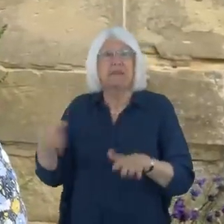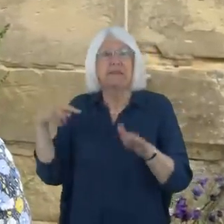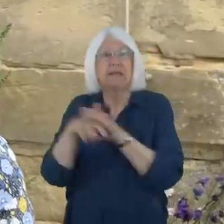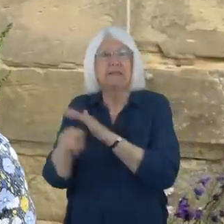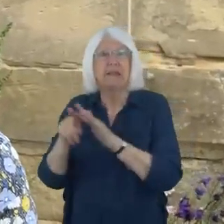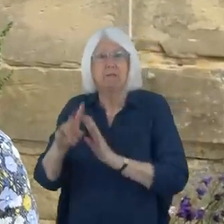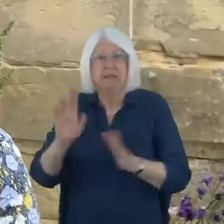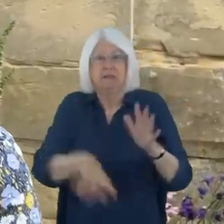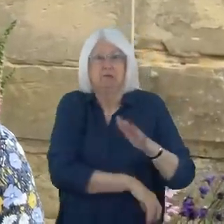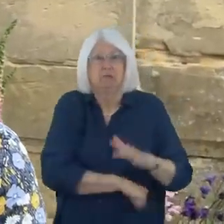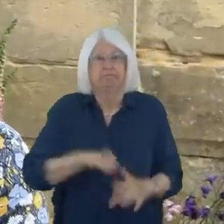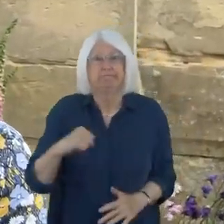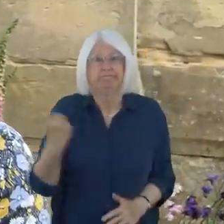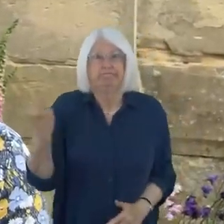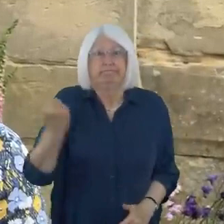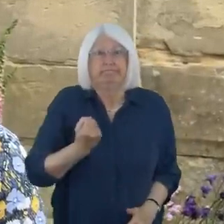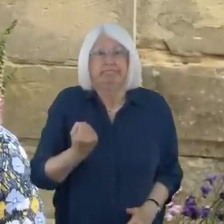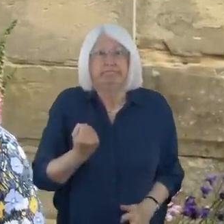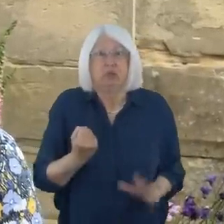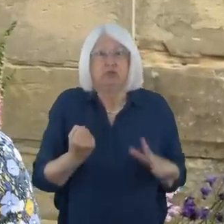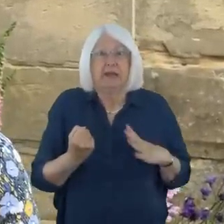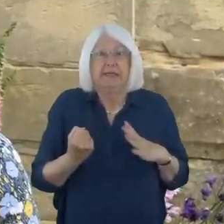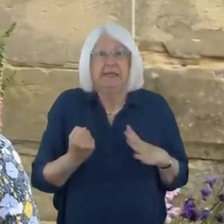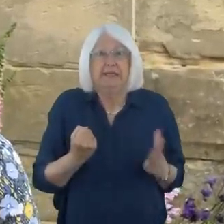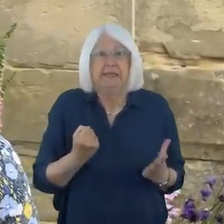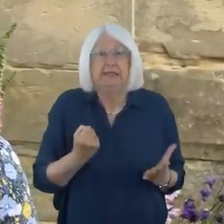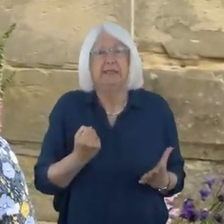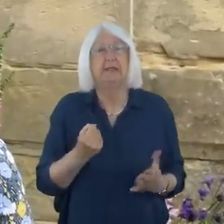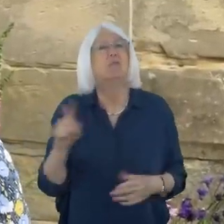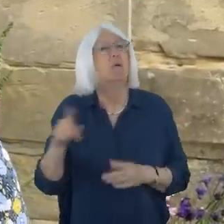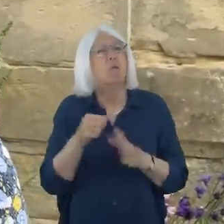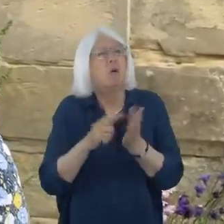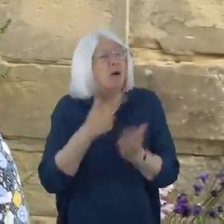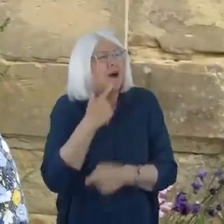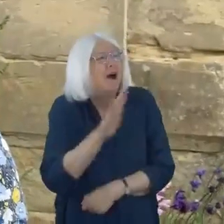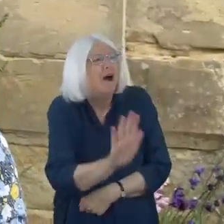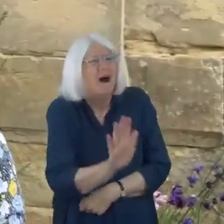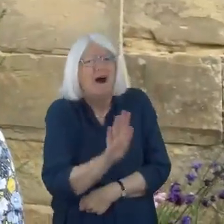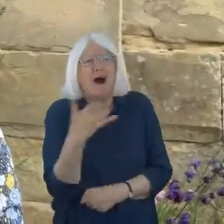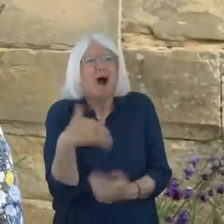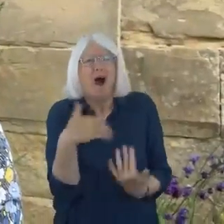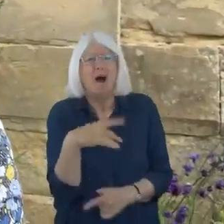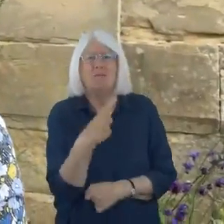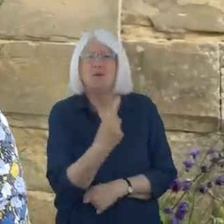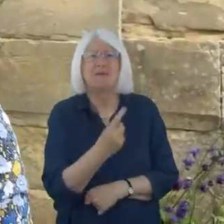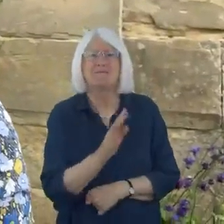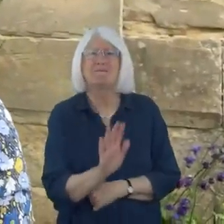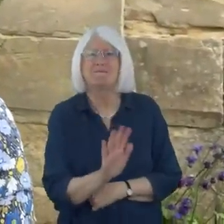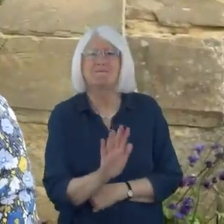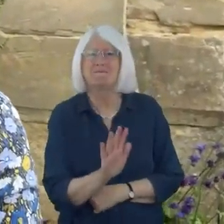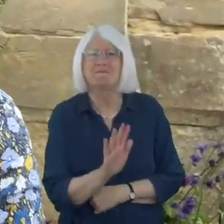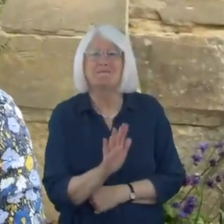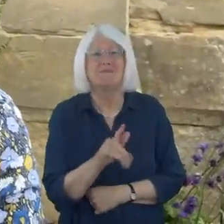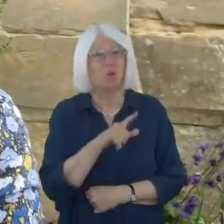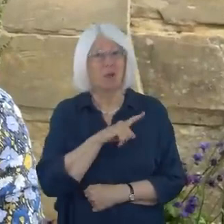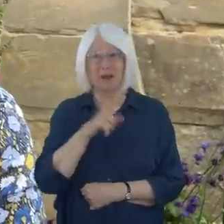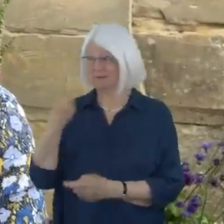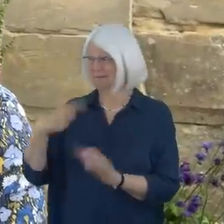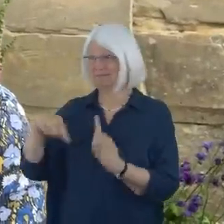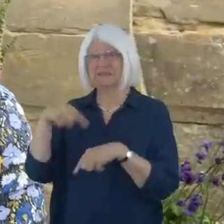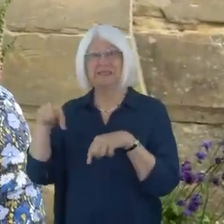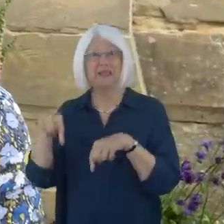escaped. But Paul shouted in a loud voice, "Do not harm yourself, for we are all